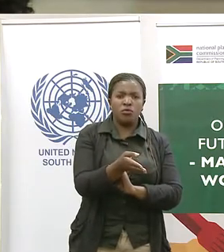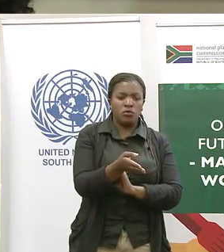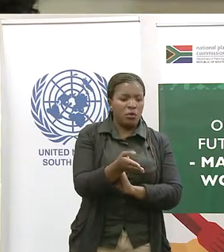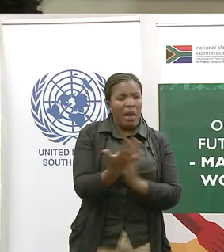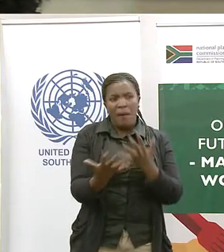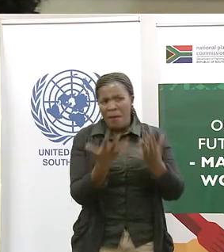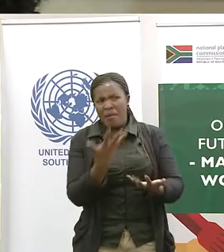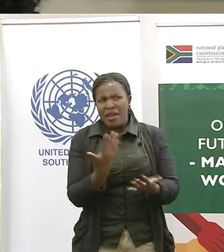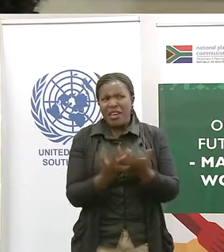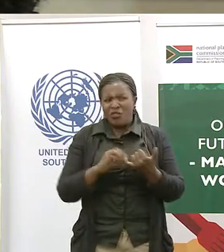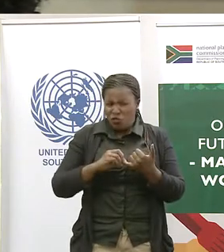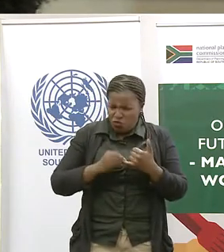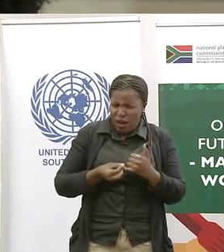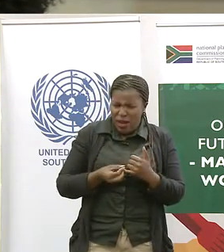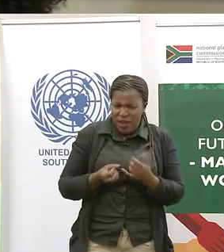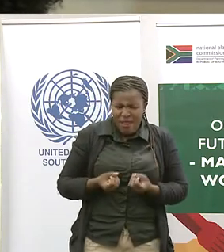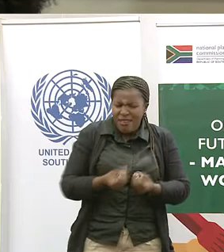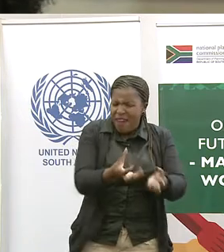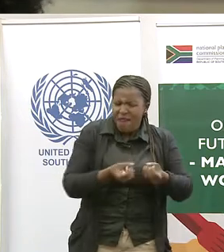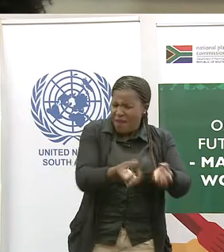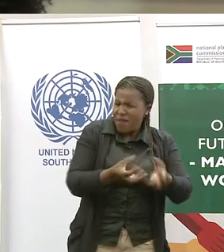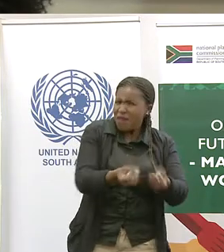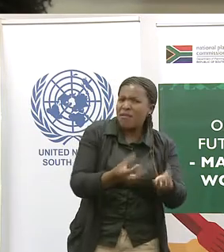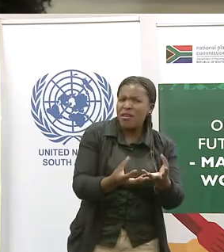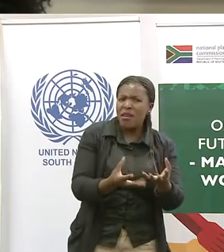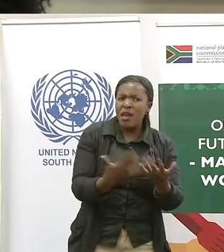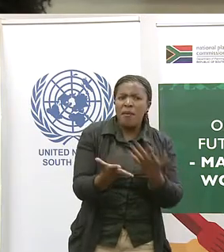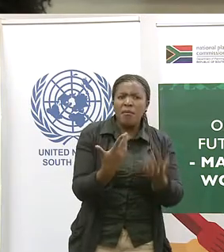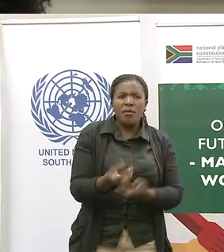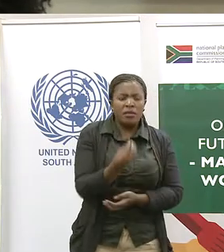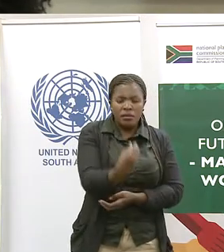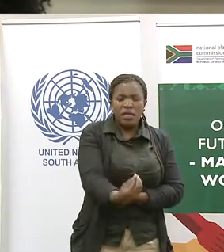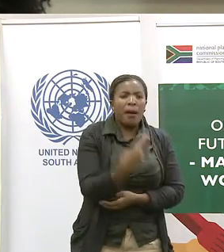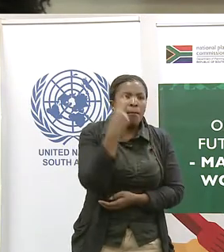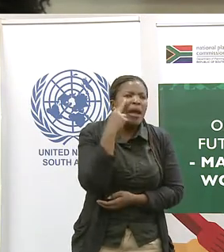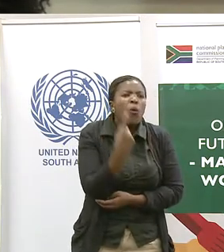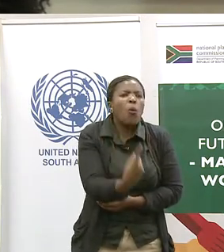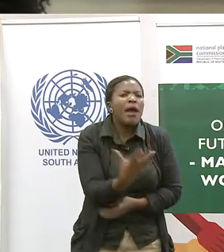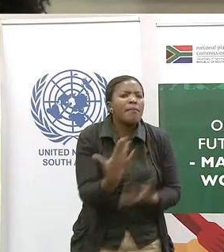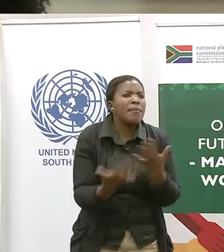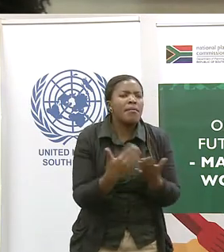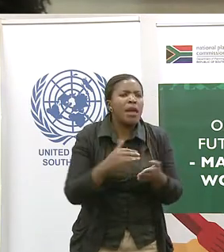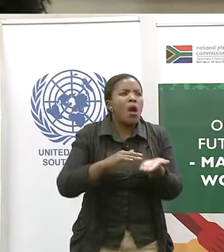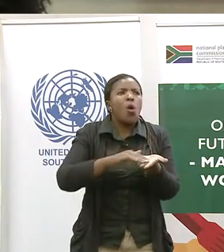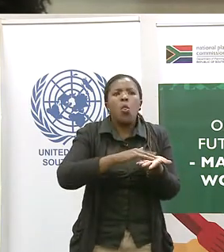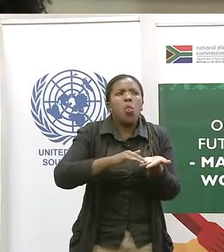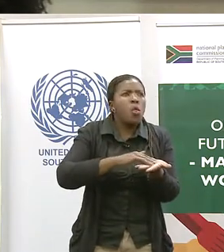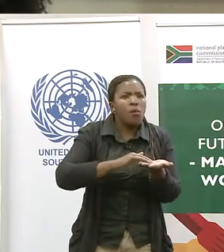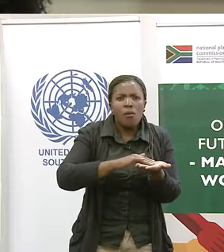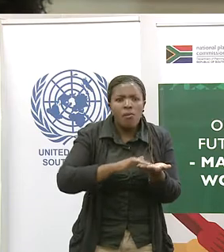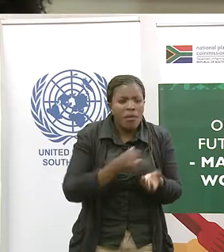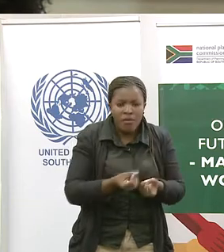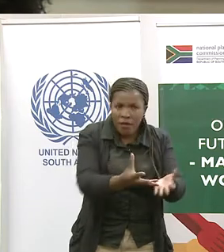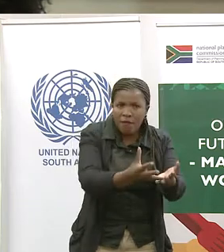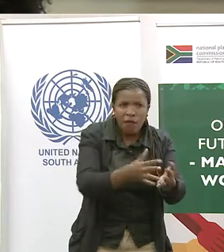now. Can we provide the braille for one kid in a school? Can we provide the mobility and orientation instruction for